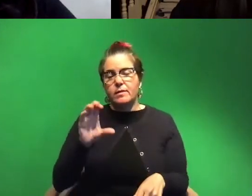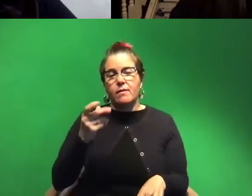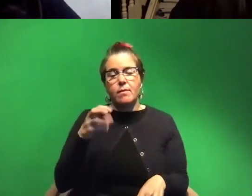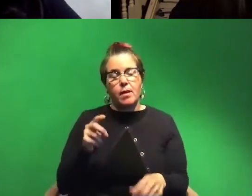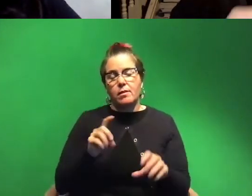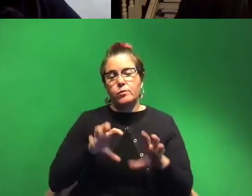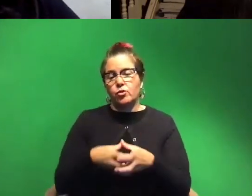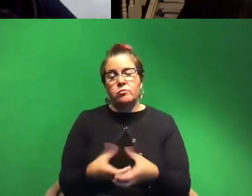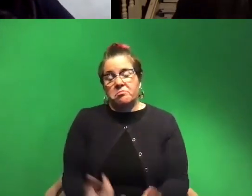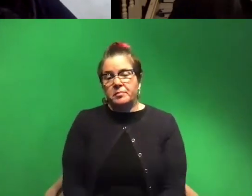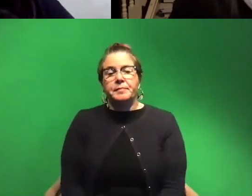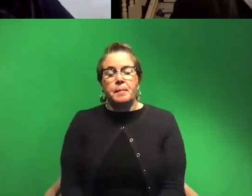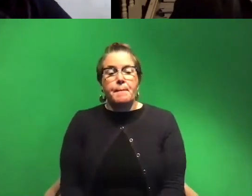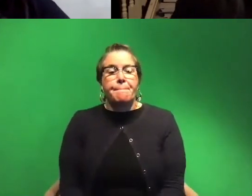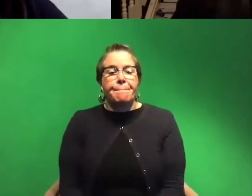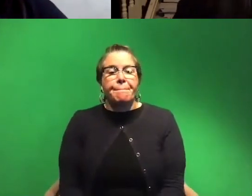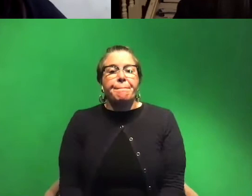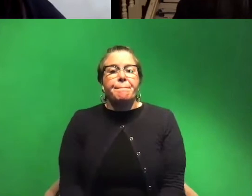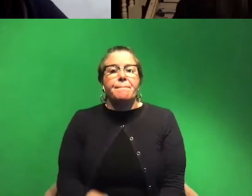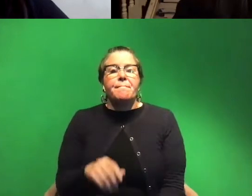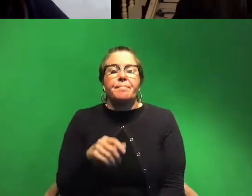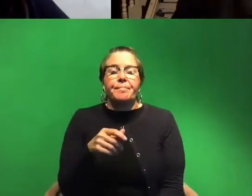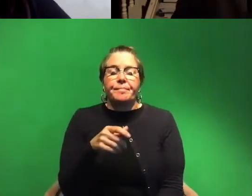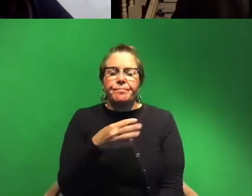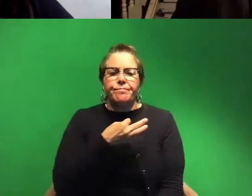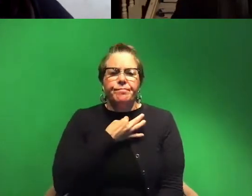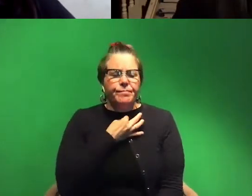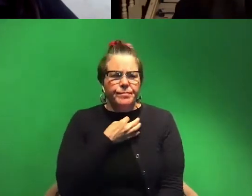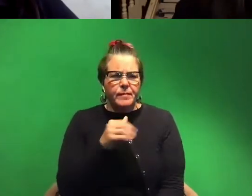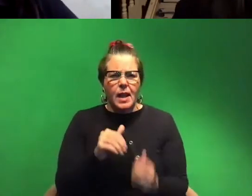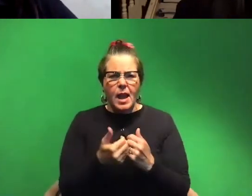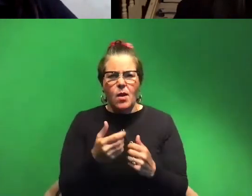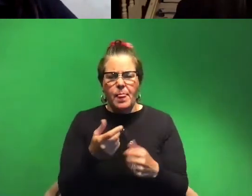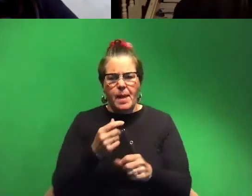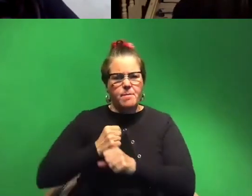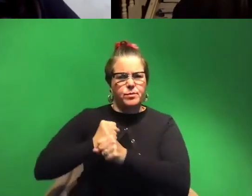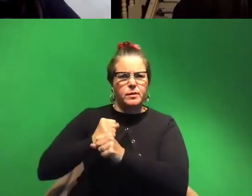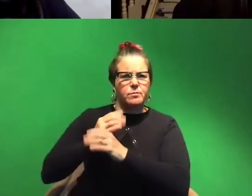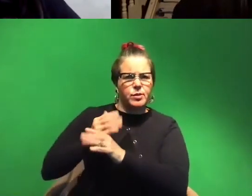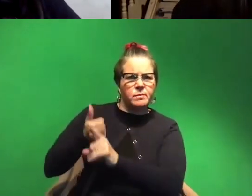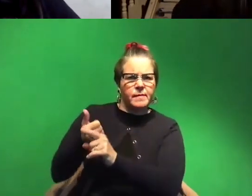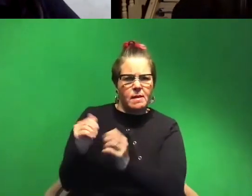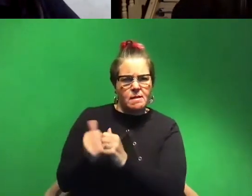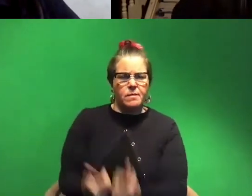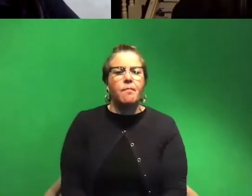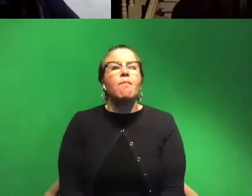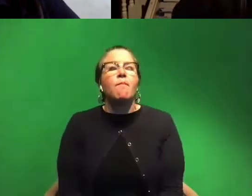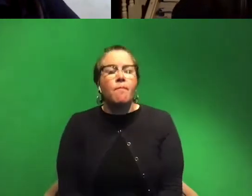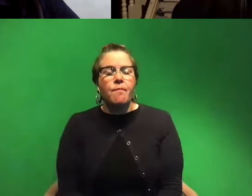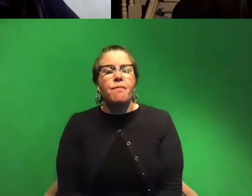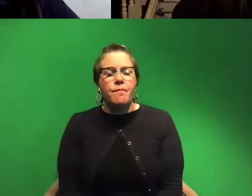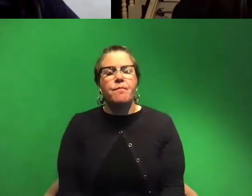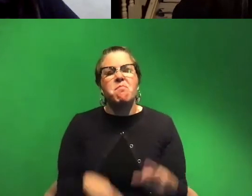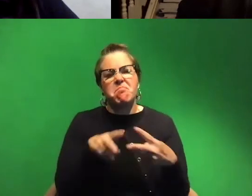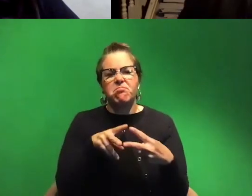Absolutely. Aubrey, Zadie, and Ian would like to know, how do cuttlefish protect themselves? So they've got a couple of ways they can